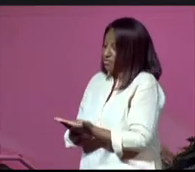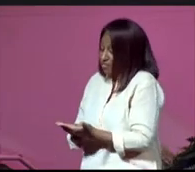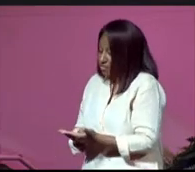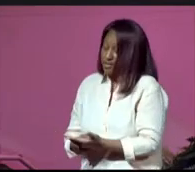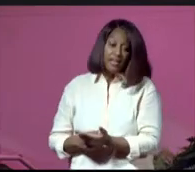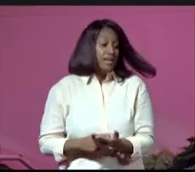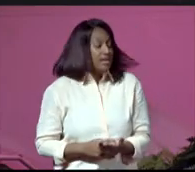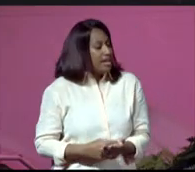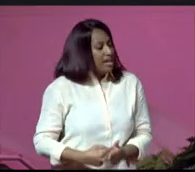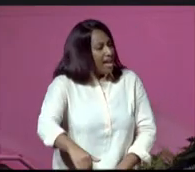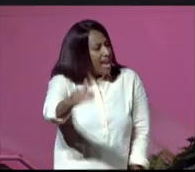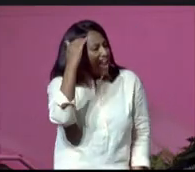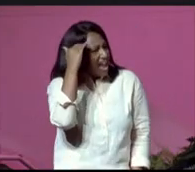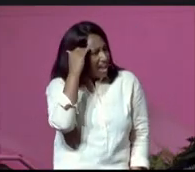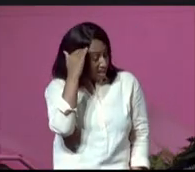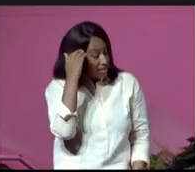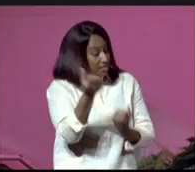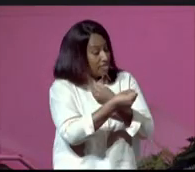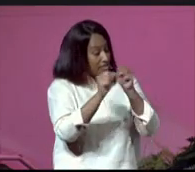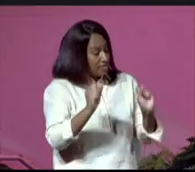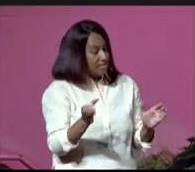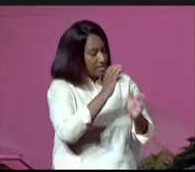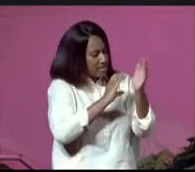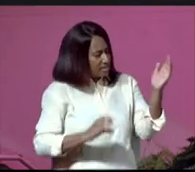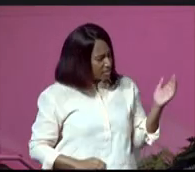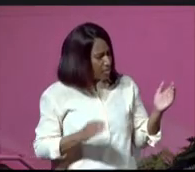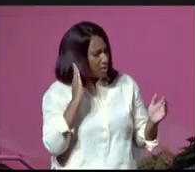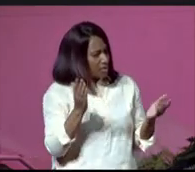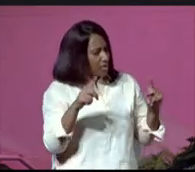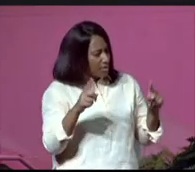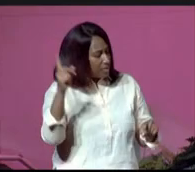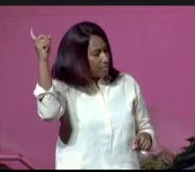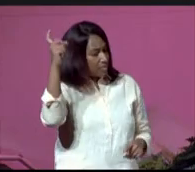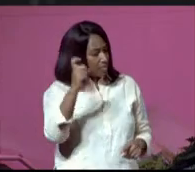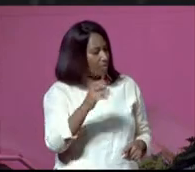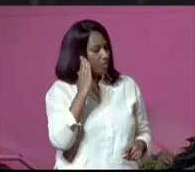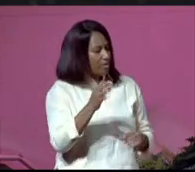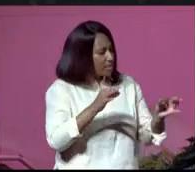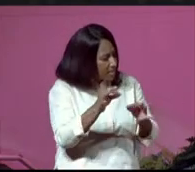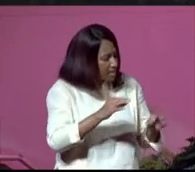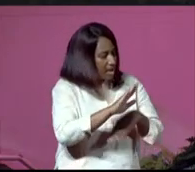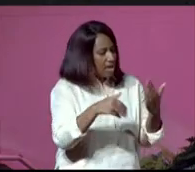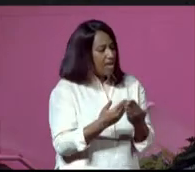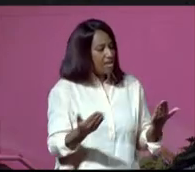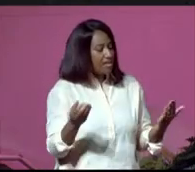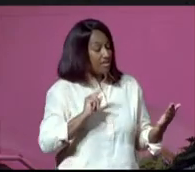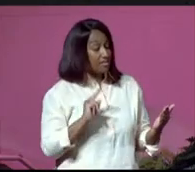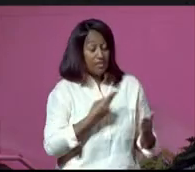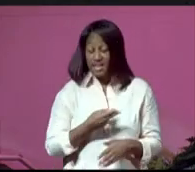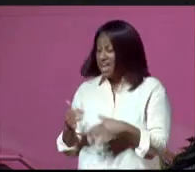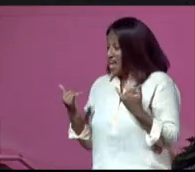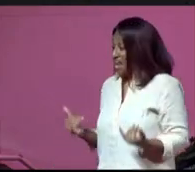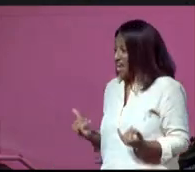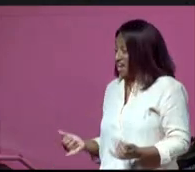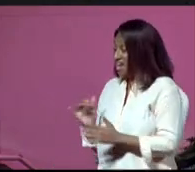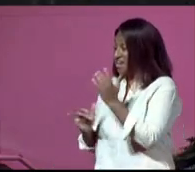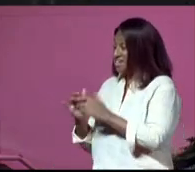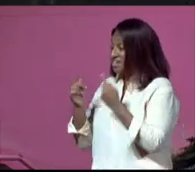The woman said, I know that the Messiah called Christ is coming. When he comes, he will explain everything to us. Then Jesus declared,